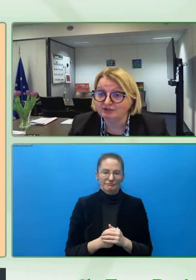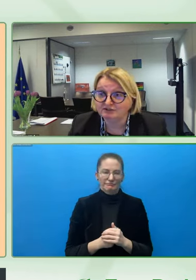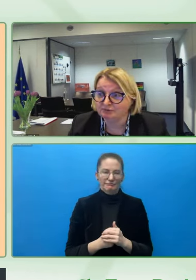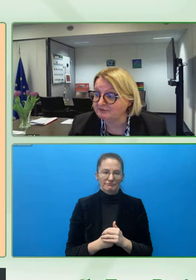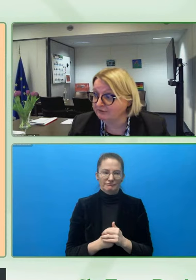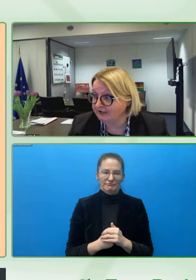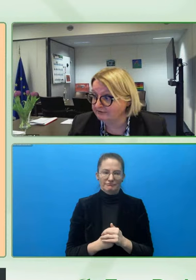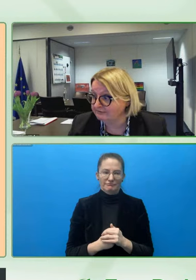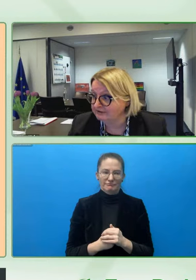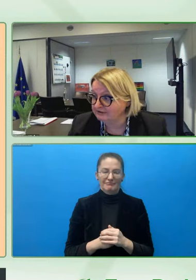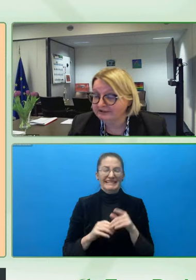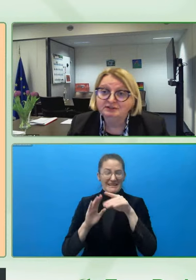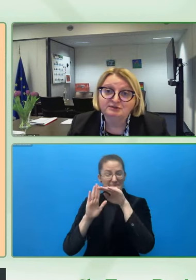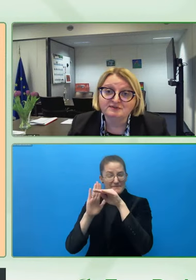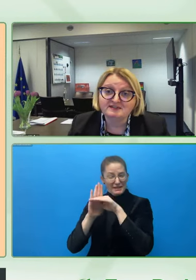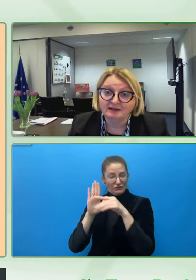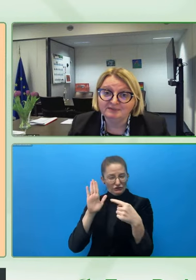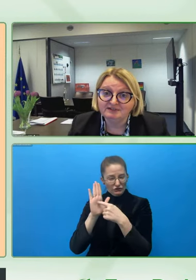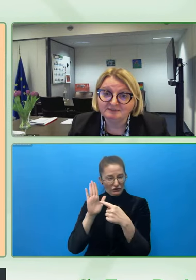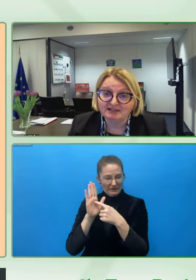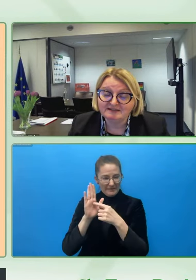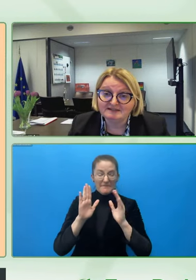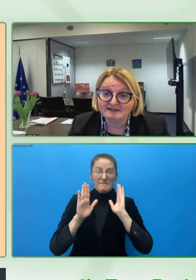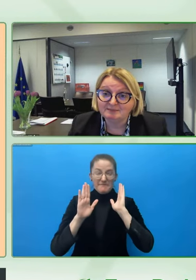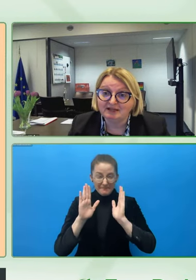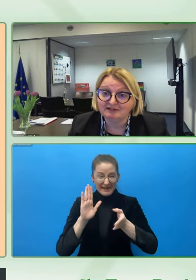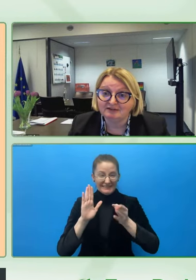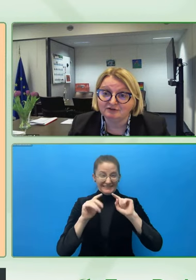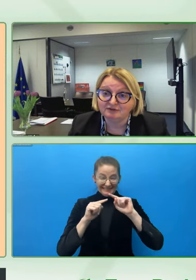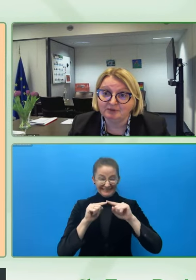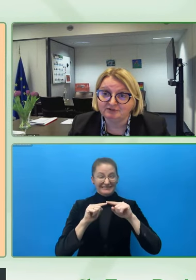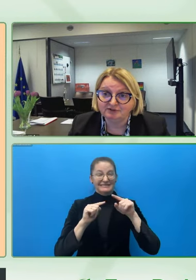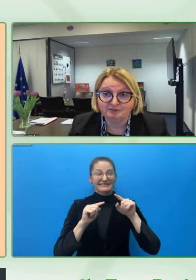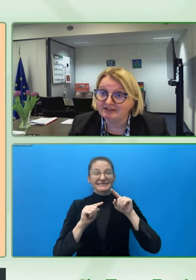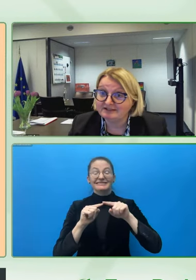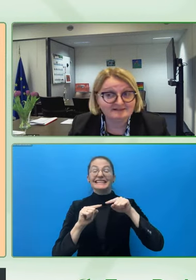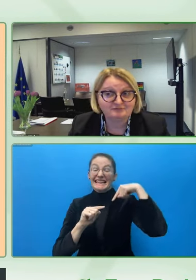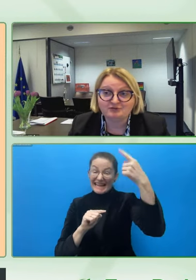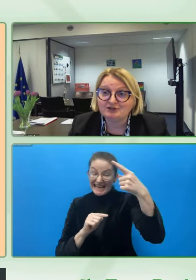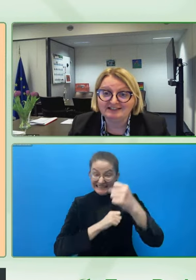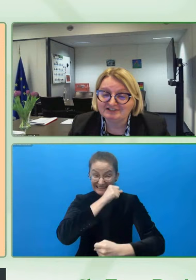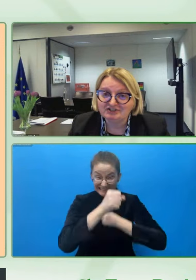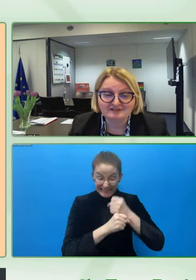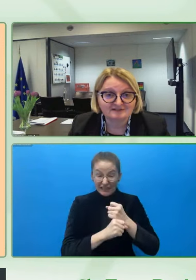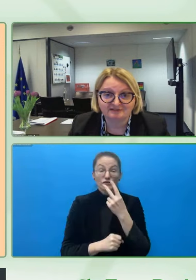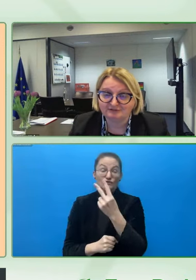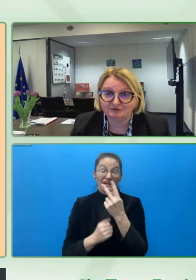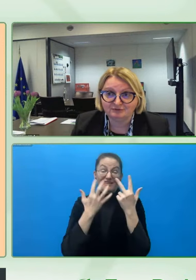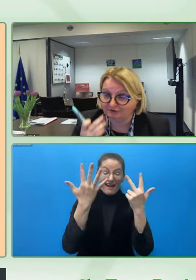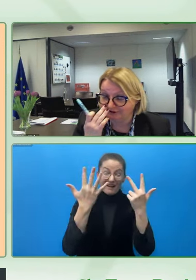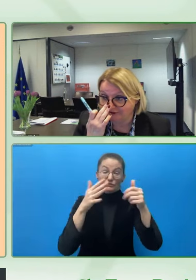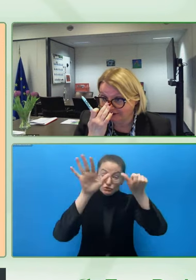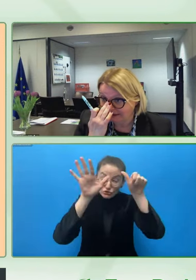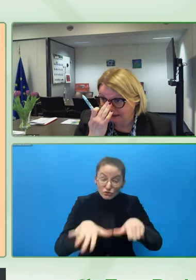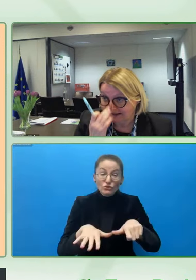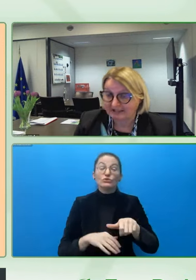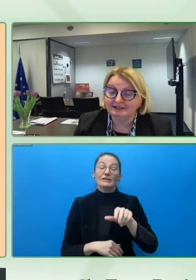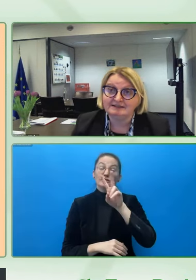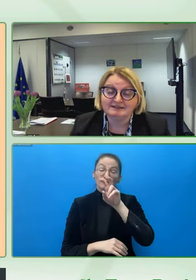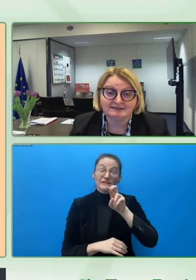28th of June 2025. To some, it might seem like a long period, but it's really just around the